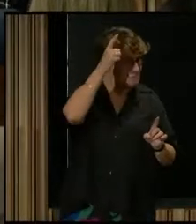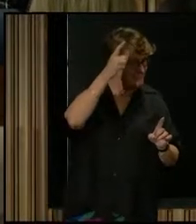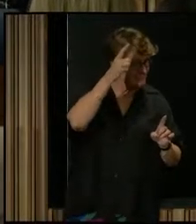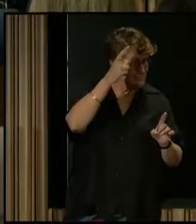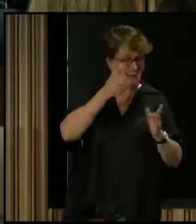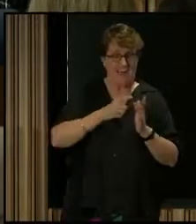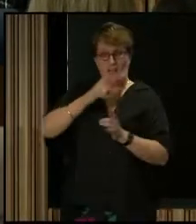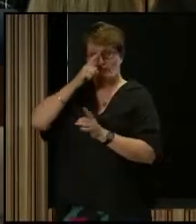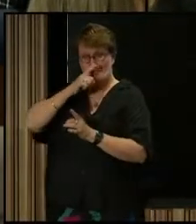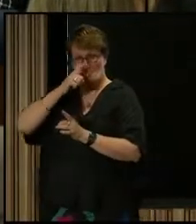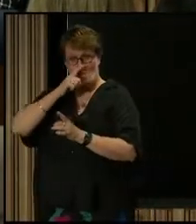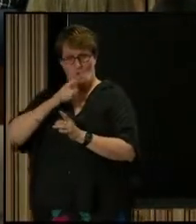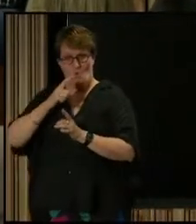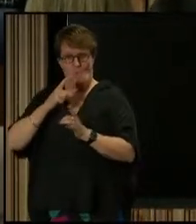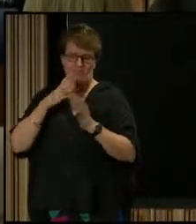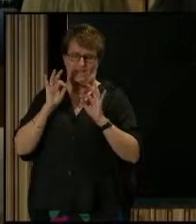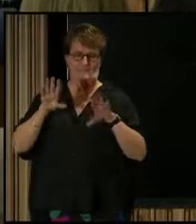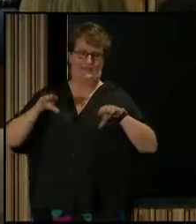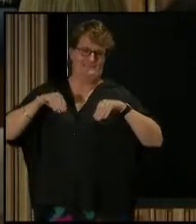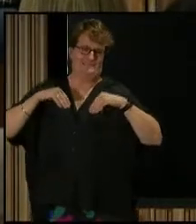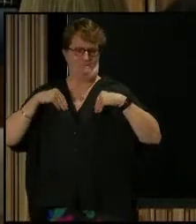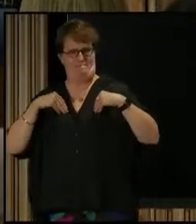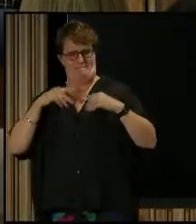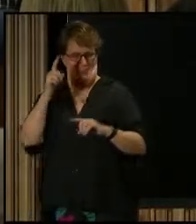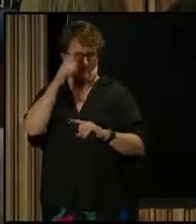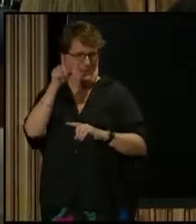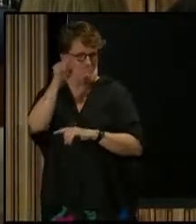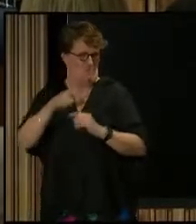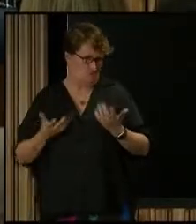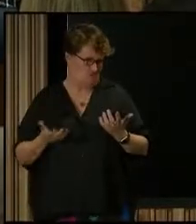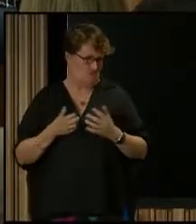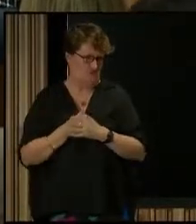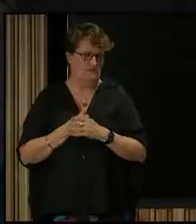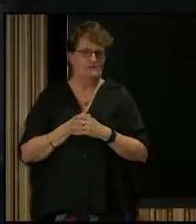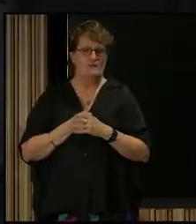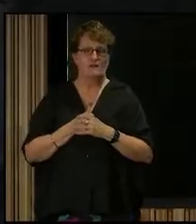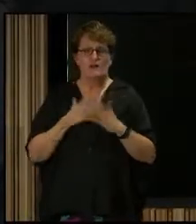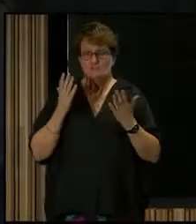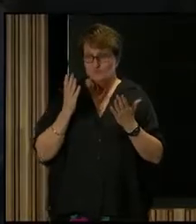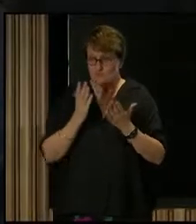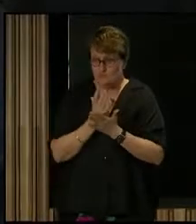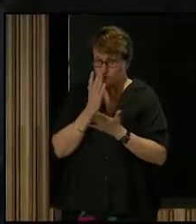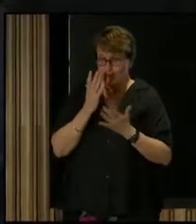and people, it being socially acceptable to be a creative person. And